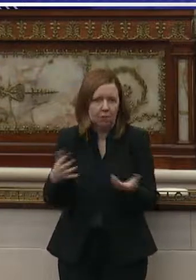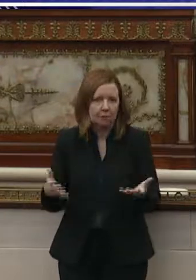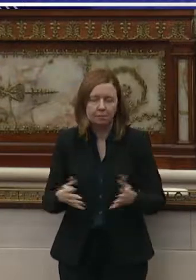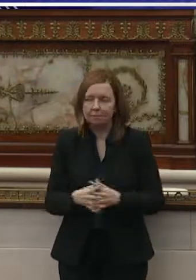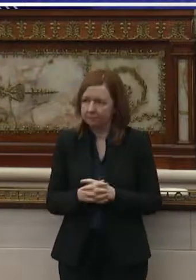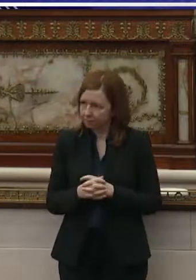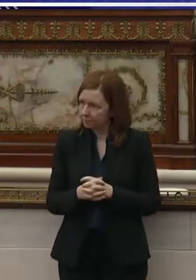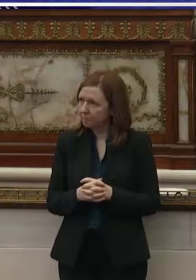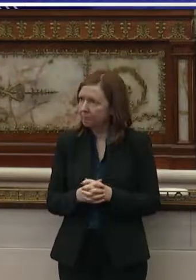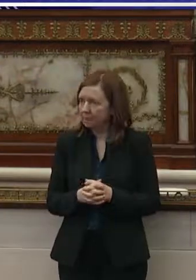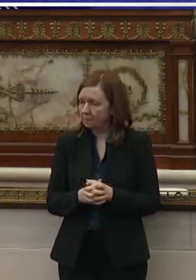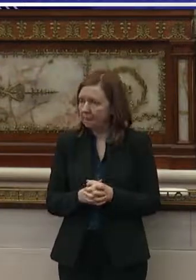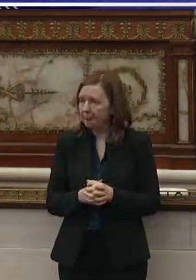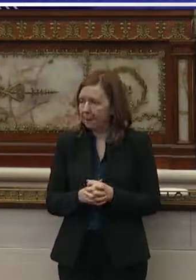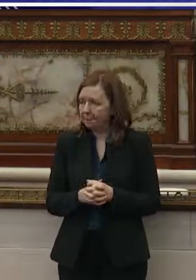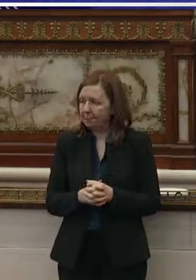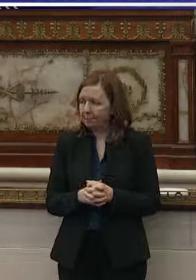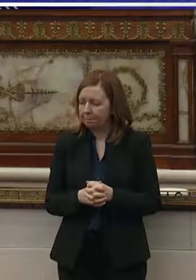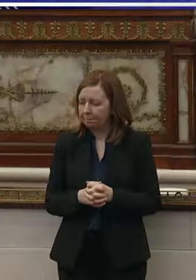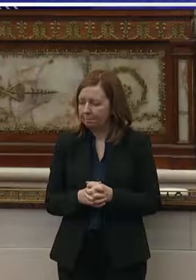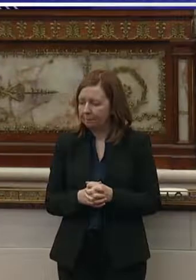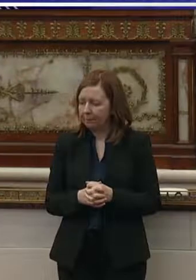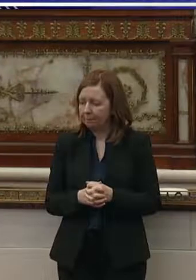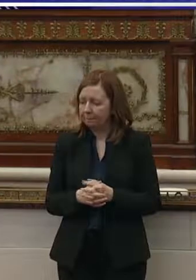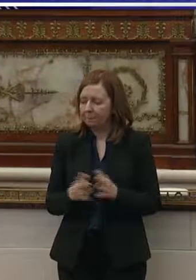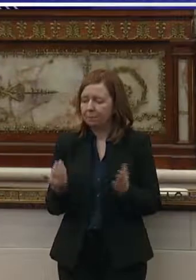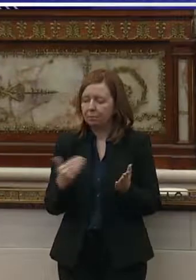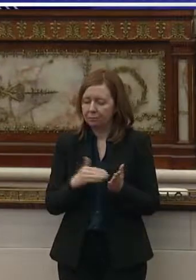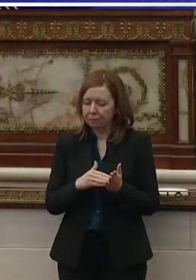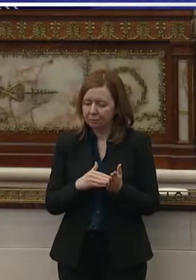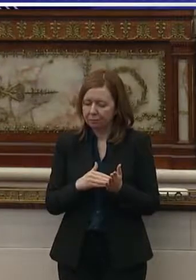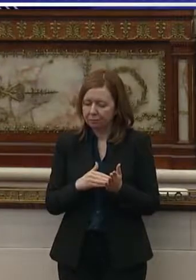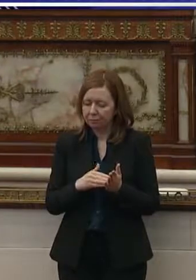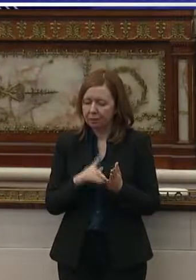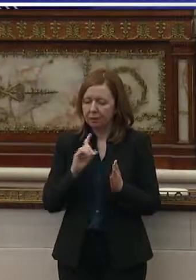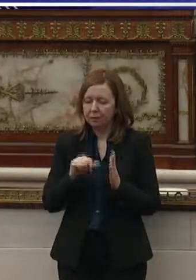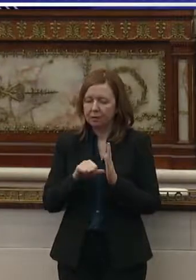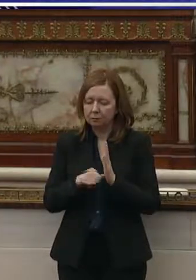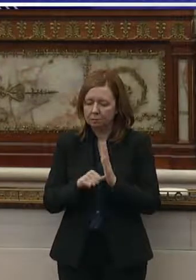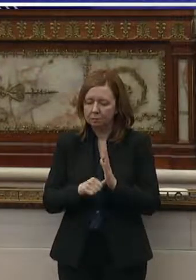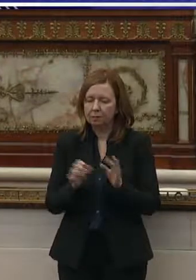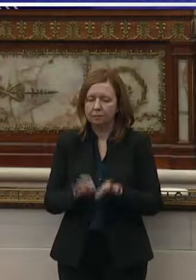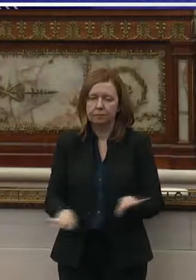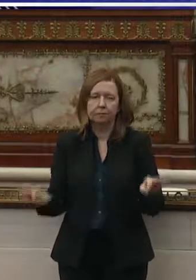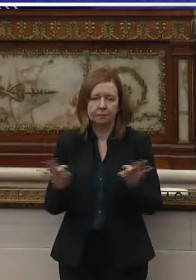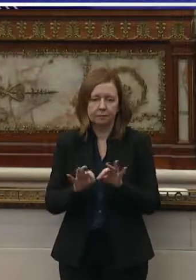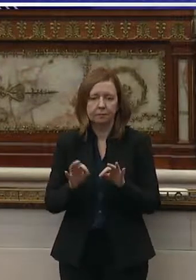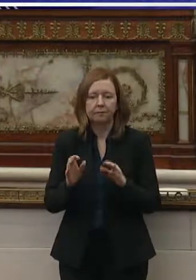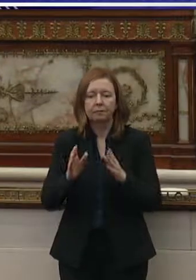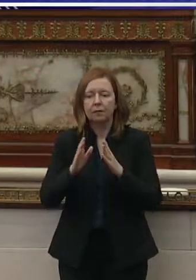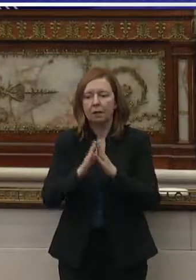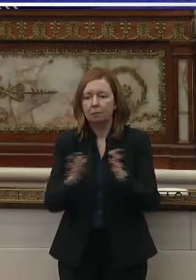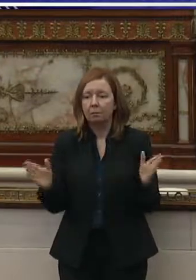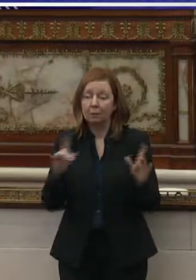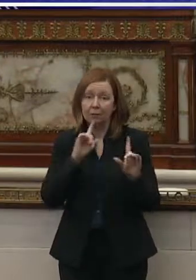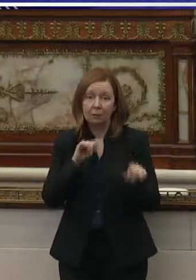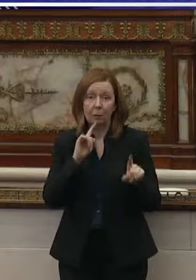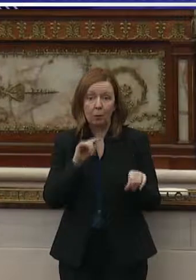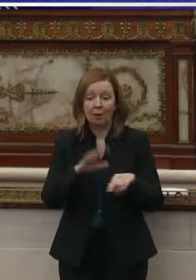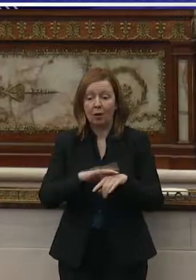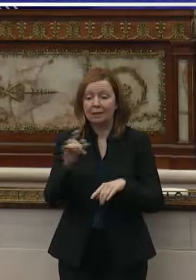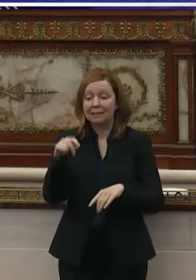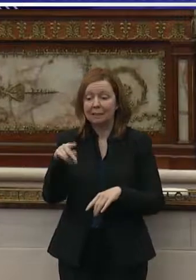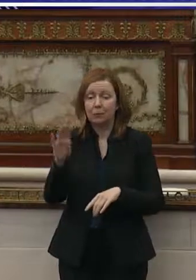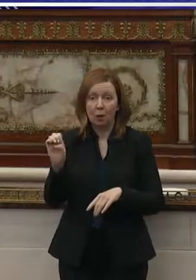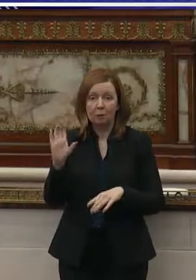Mm-hmm. So I think, this is, again, it just underscores the importance of the public reporting on zip codes